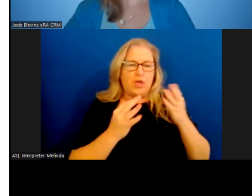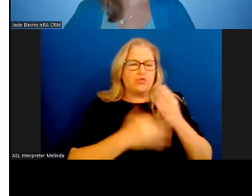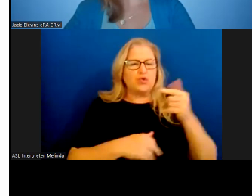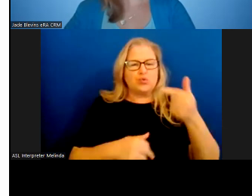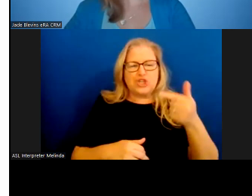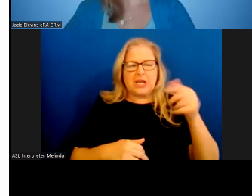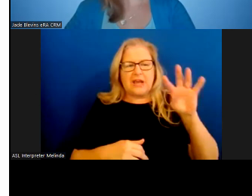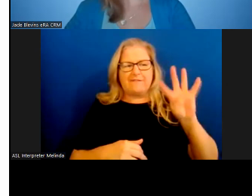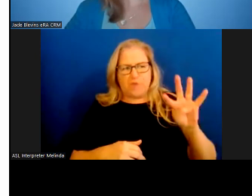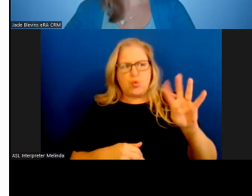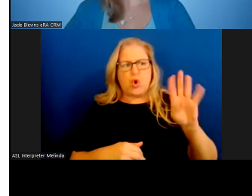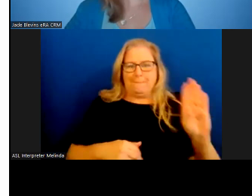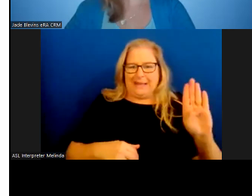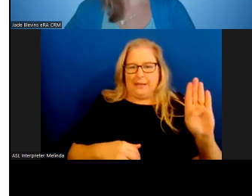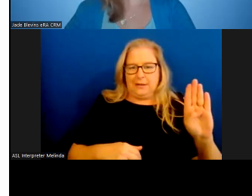G4B